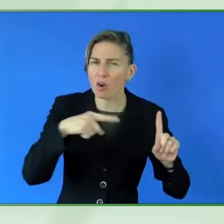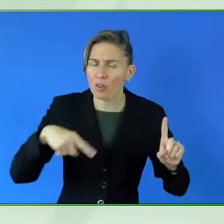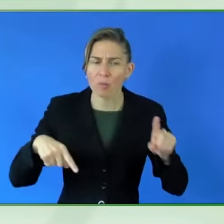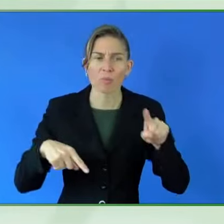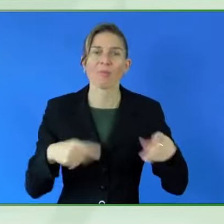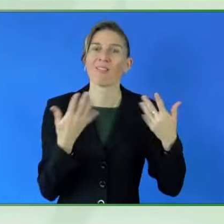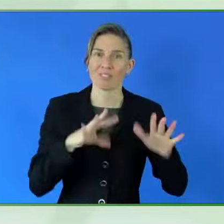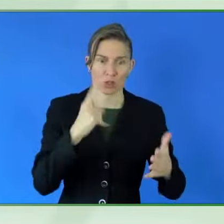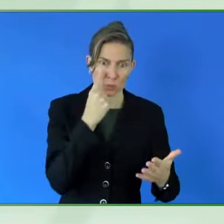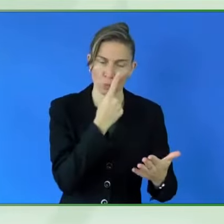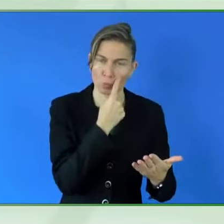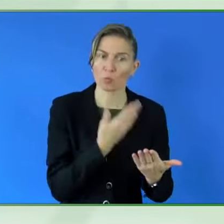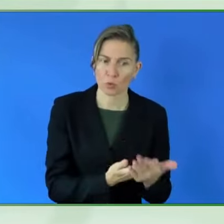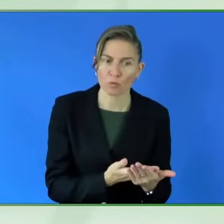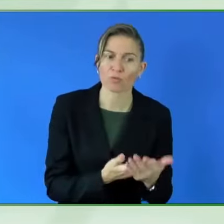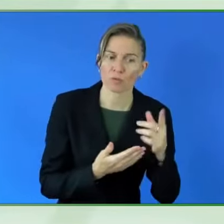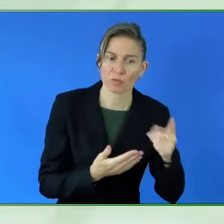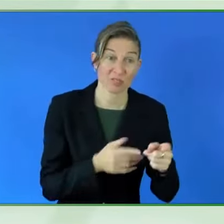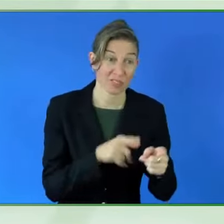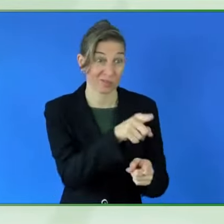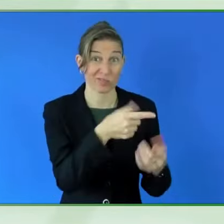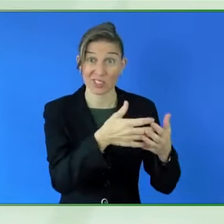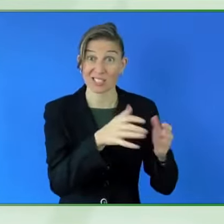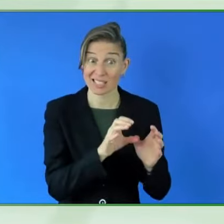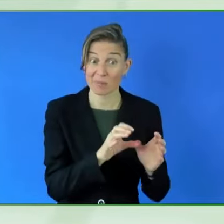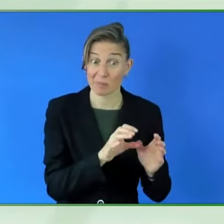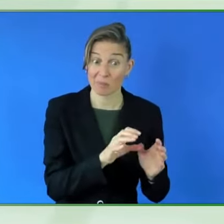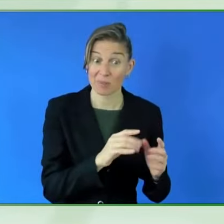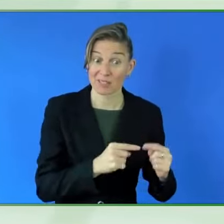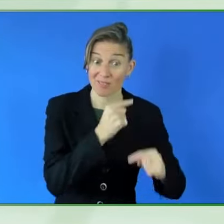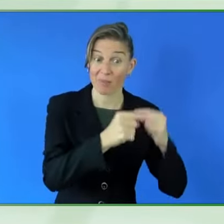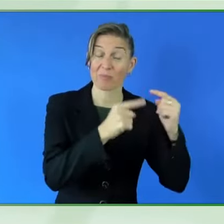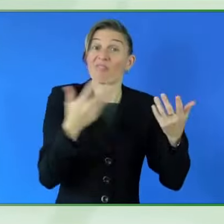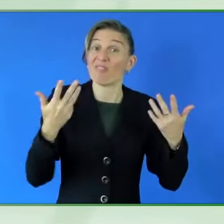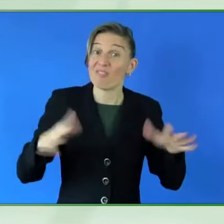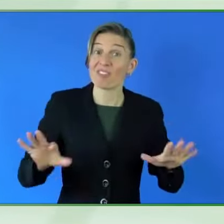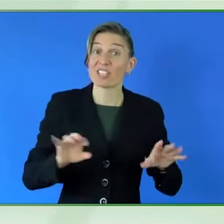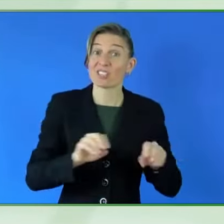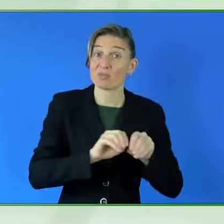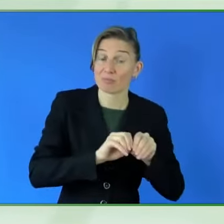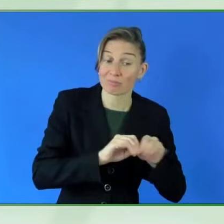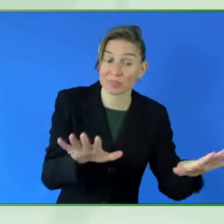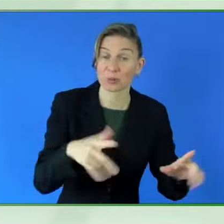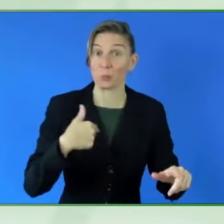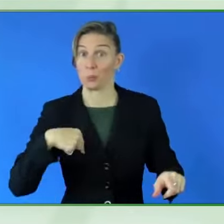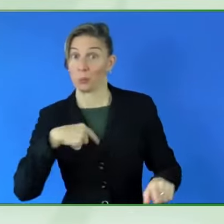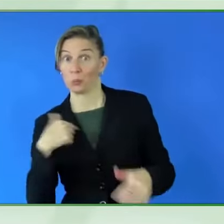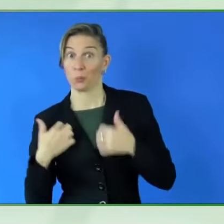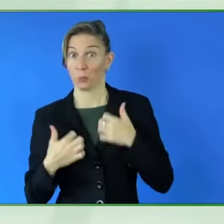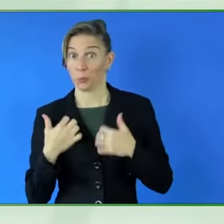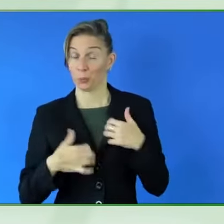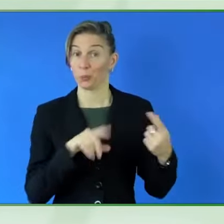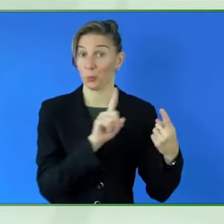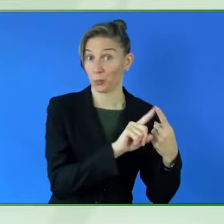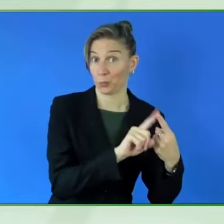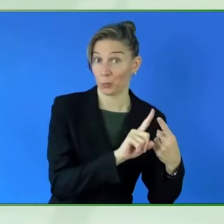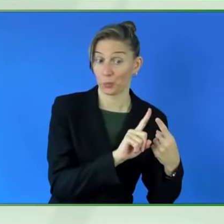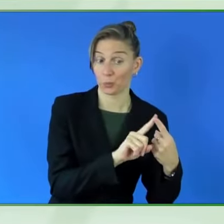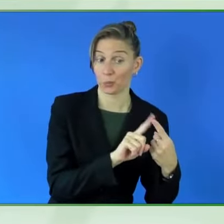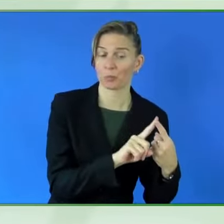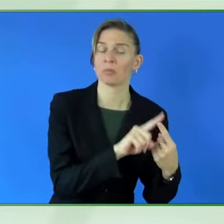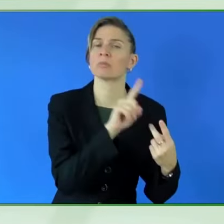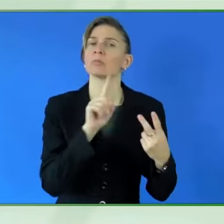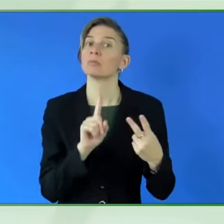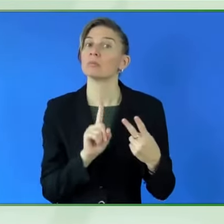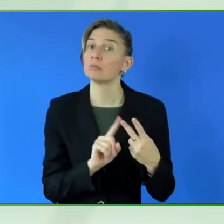Anat and her team have developed, proven and deployed in cities already. So we were excited about that. I think also Anat